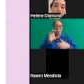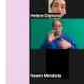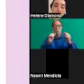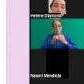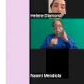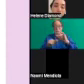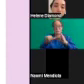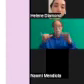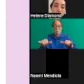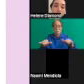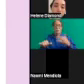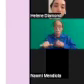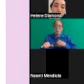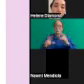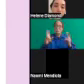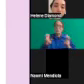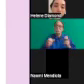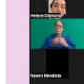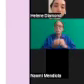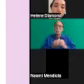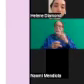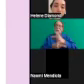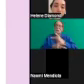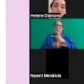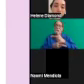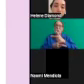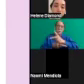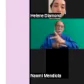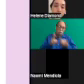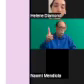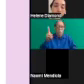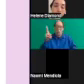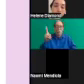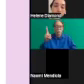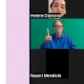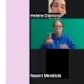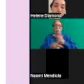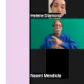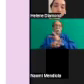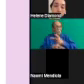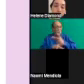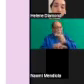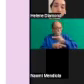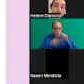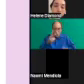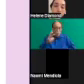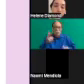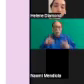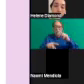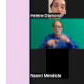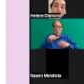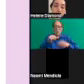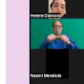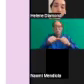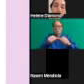care, unfortunately, right? Again, nothing we're going to fix here today, but part of a